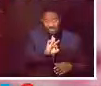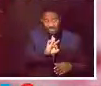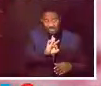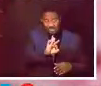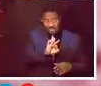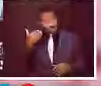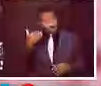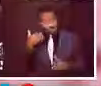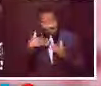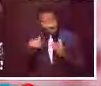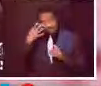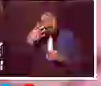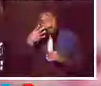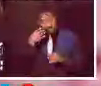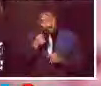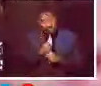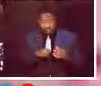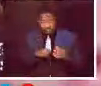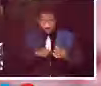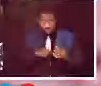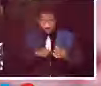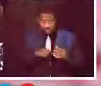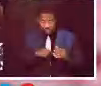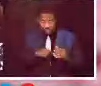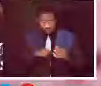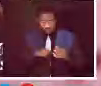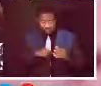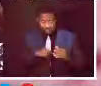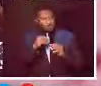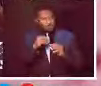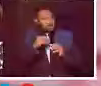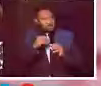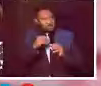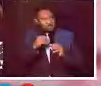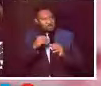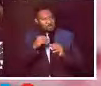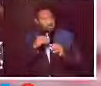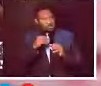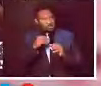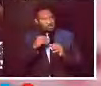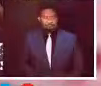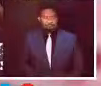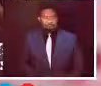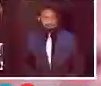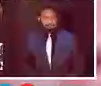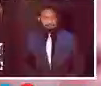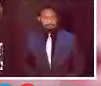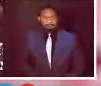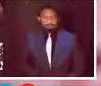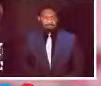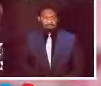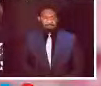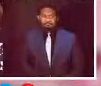In less than 4 years, we came to 137, 130. Do the calculation. We did the math.